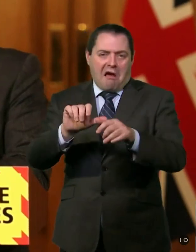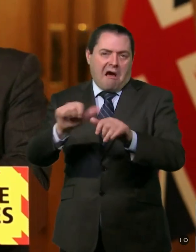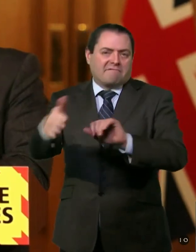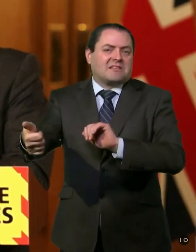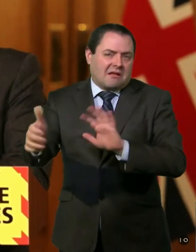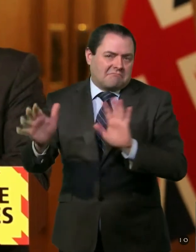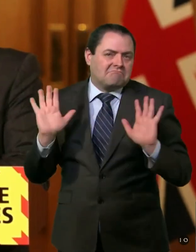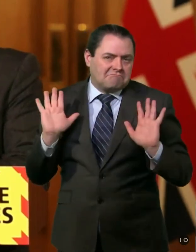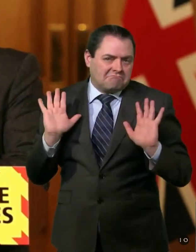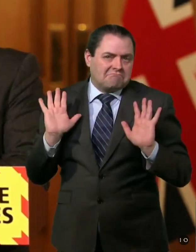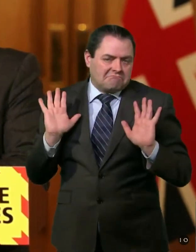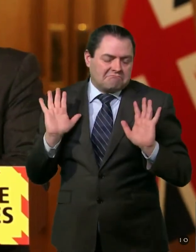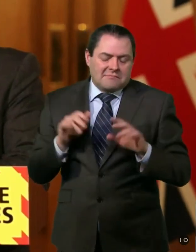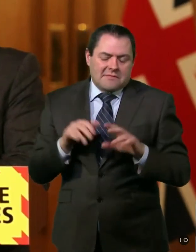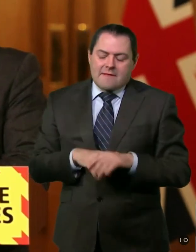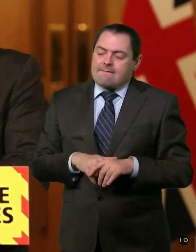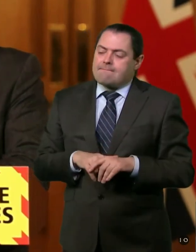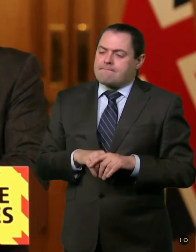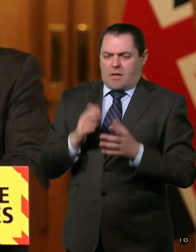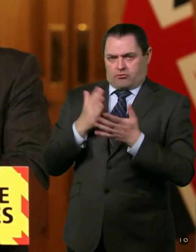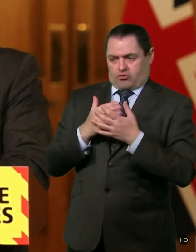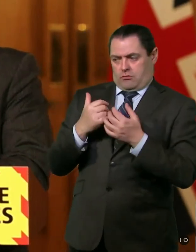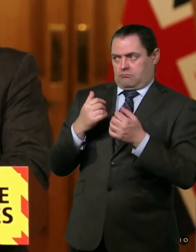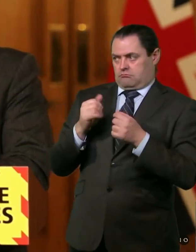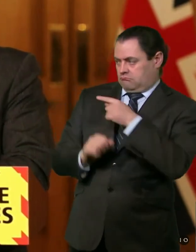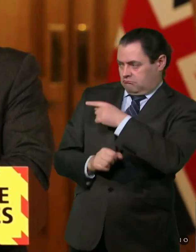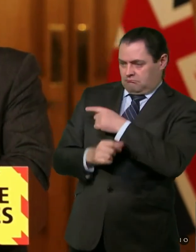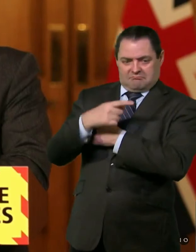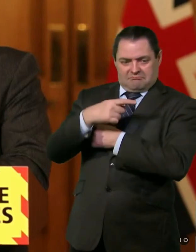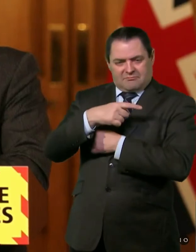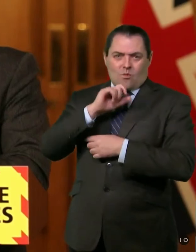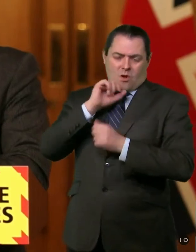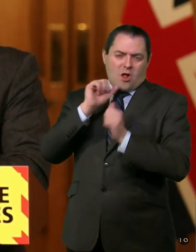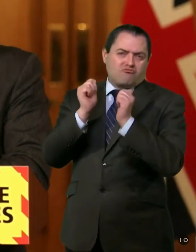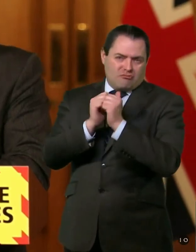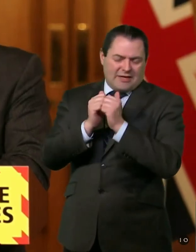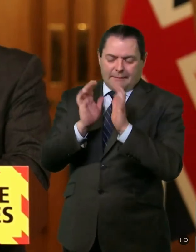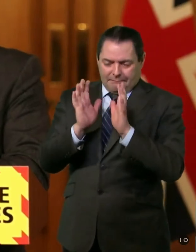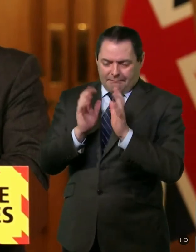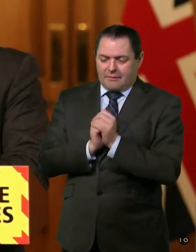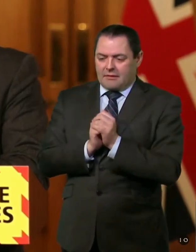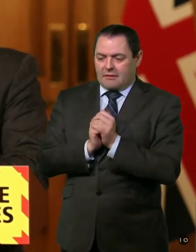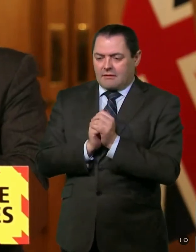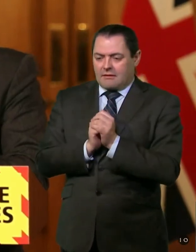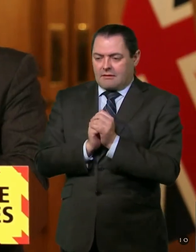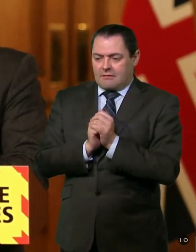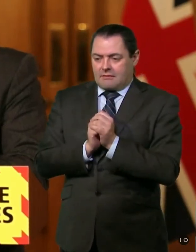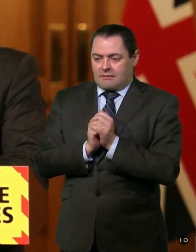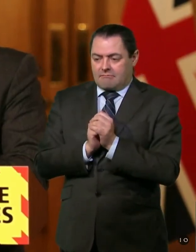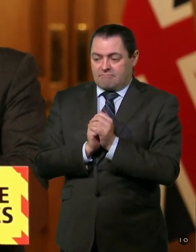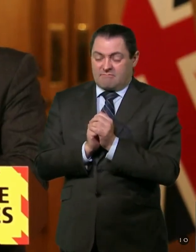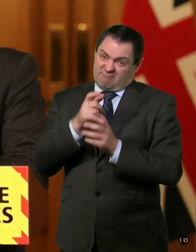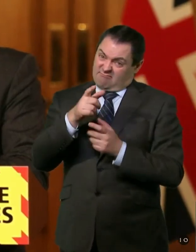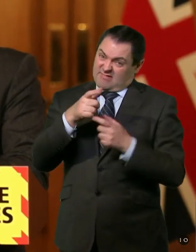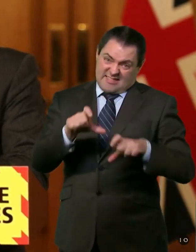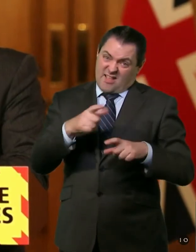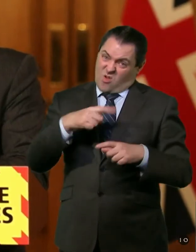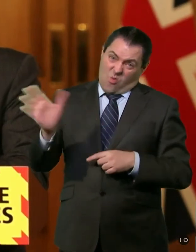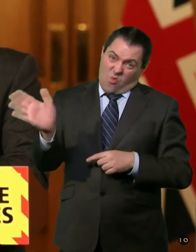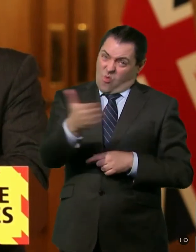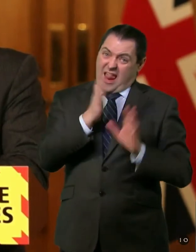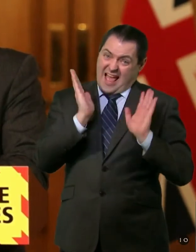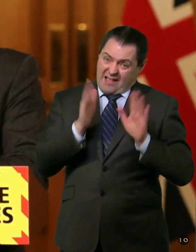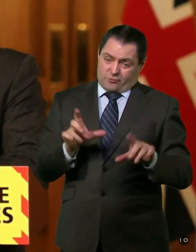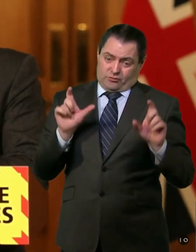and Jonathan would agree with me in this. It also depends on us all now continuing, above all, to work together to